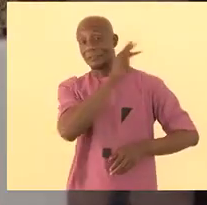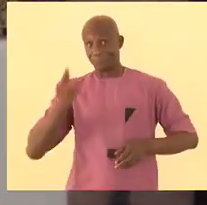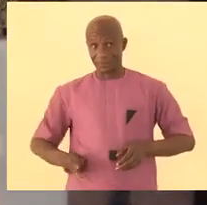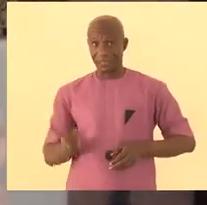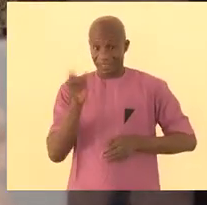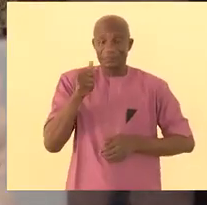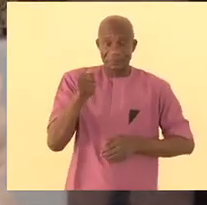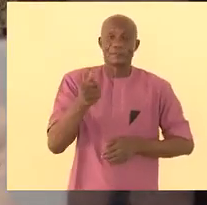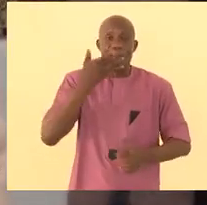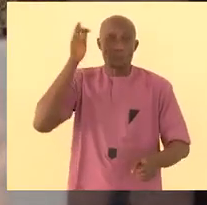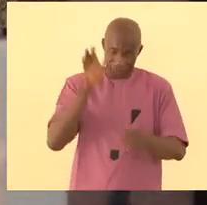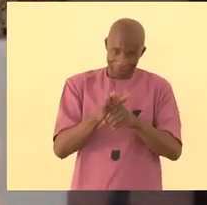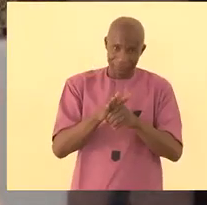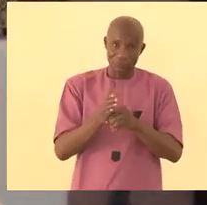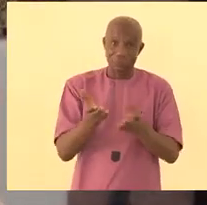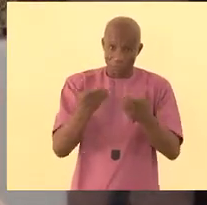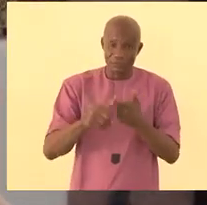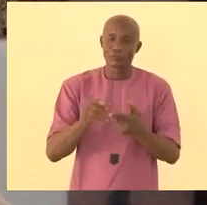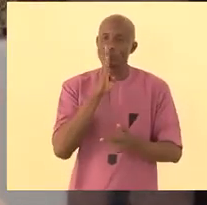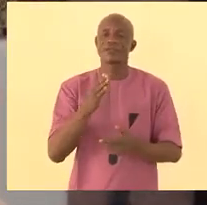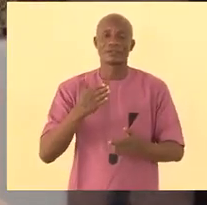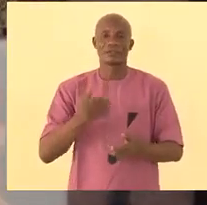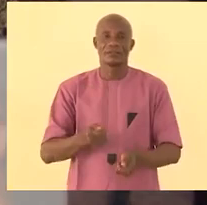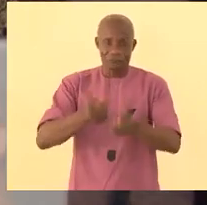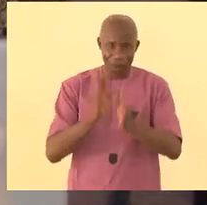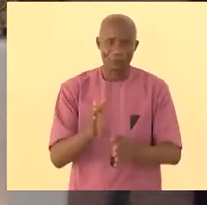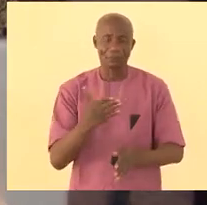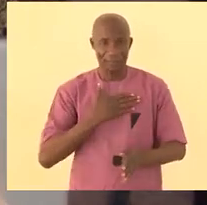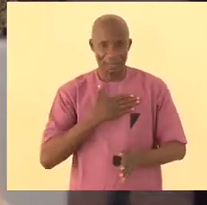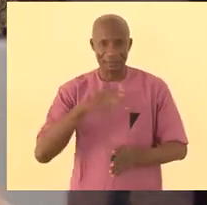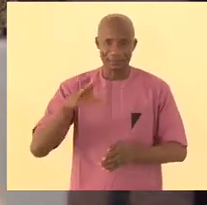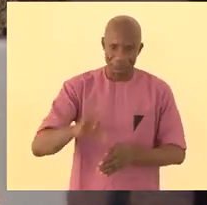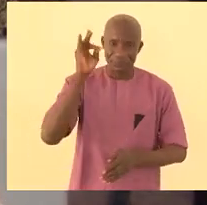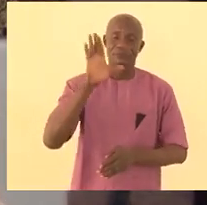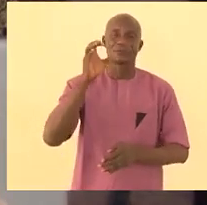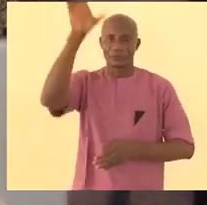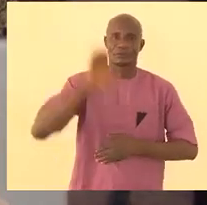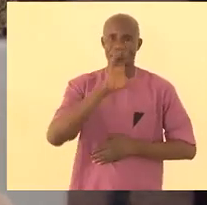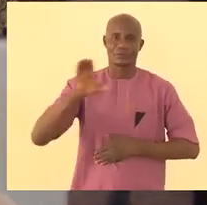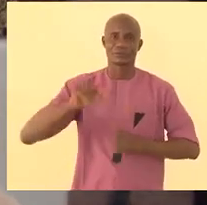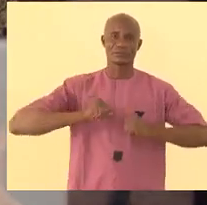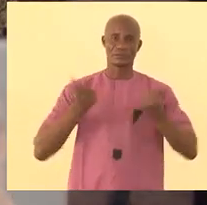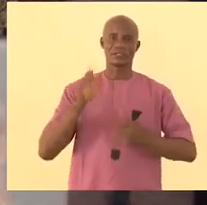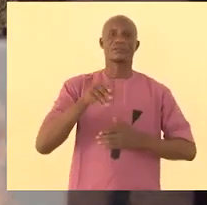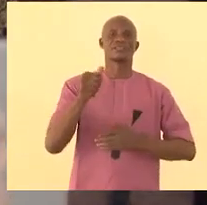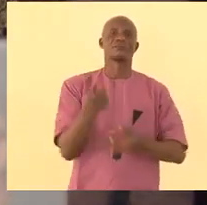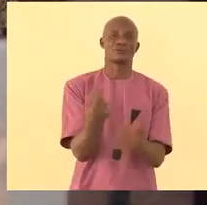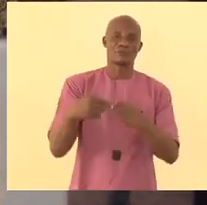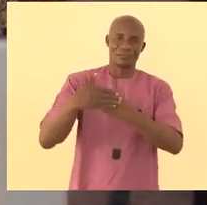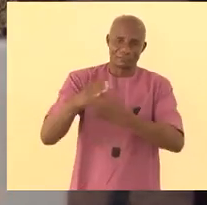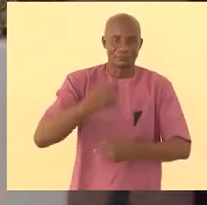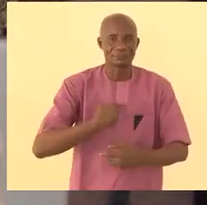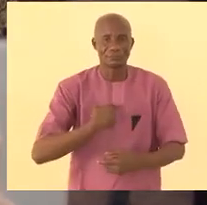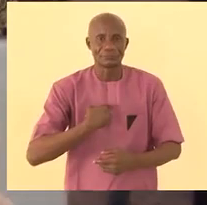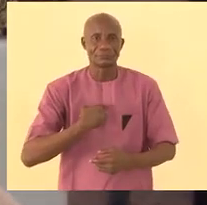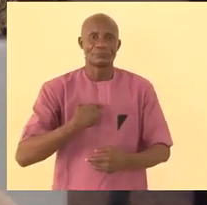us, if you want to be a follower of mine, you must take up your cross, deny yourself, and come after me. In